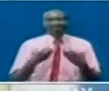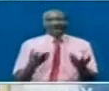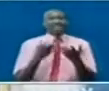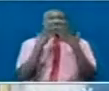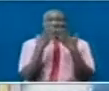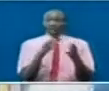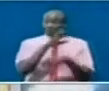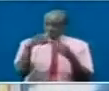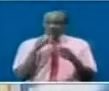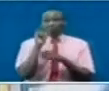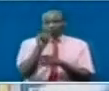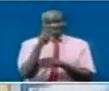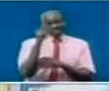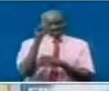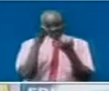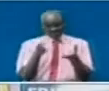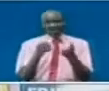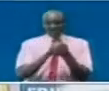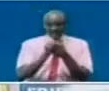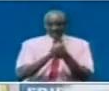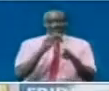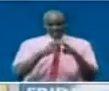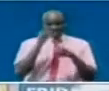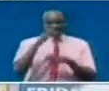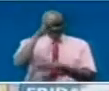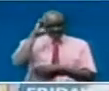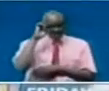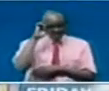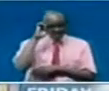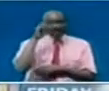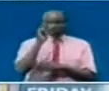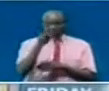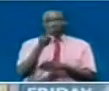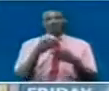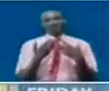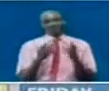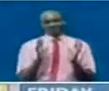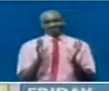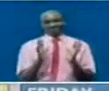thank you all for watching KTN Friday Briefing. My name is Edith Kimani. You've been briefed.